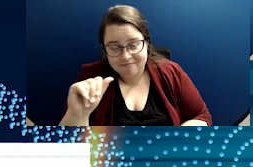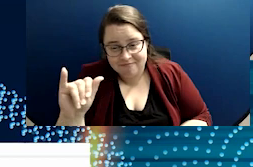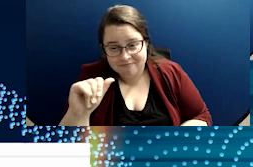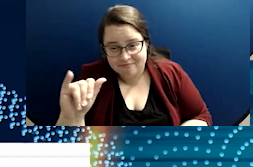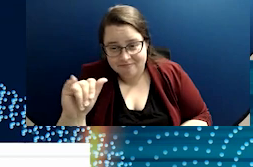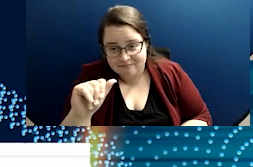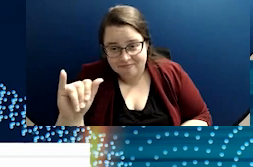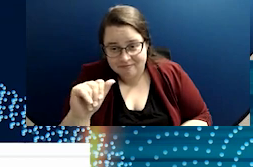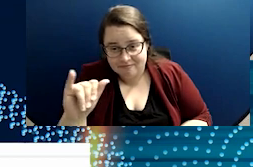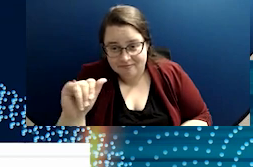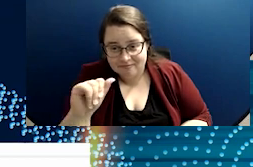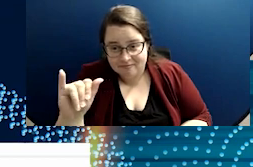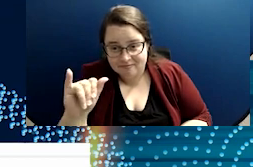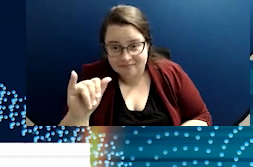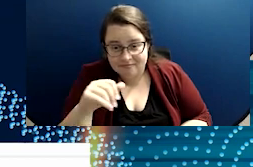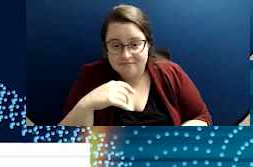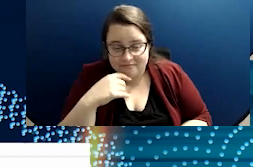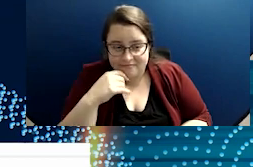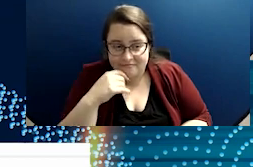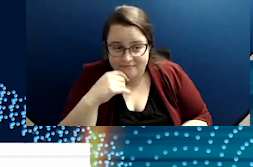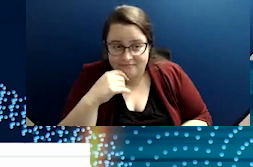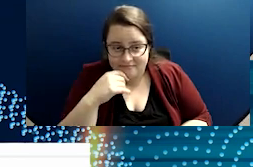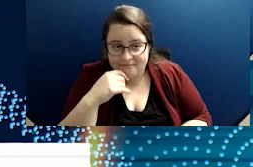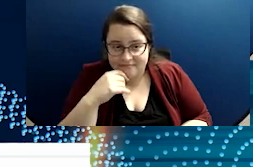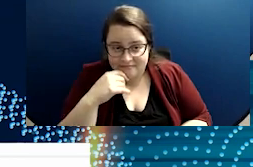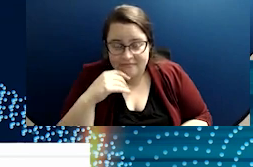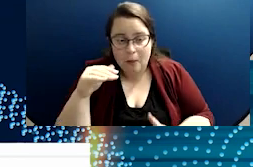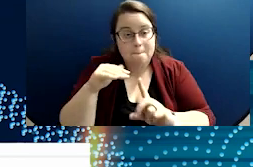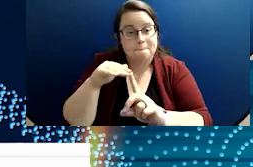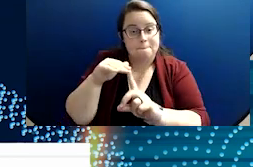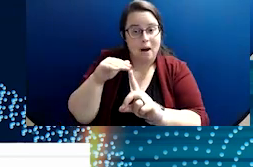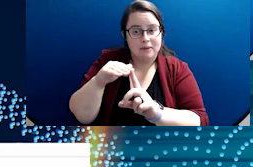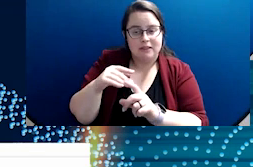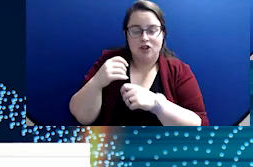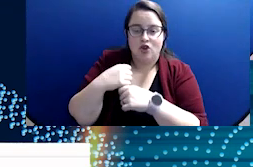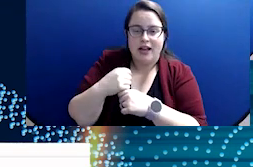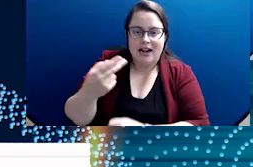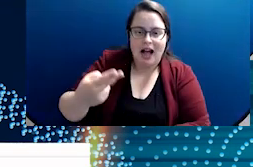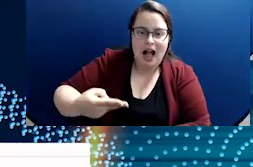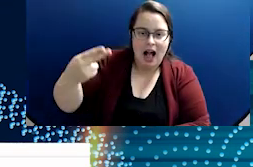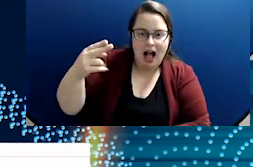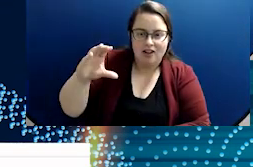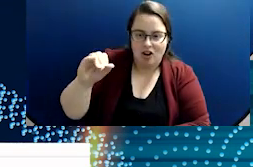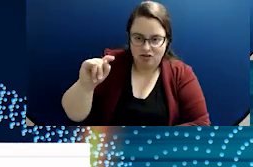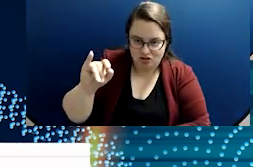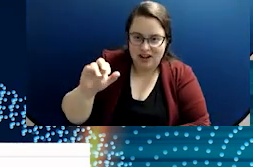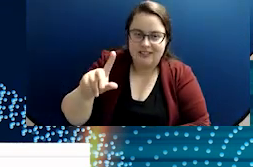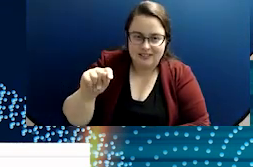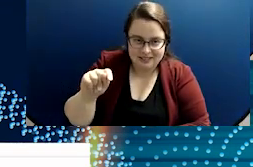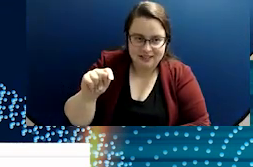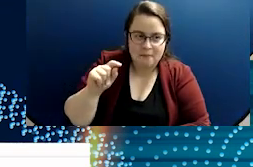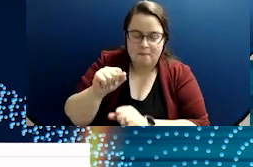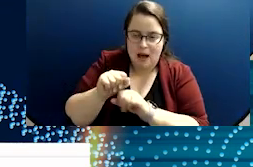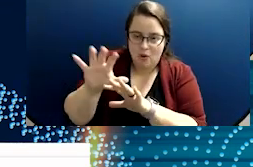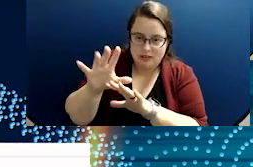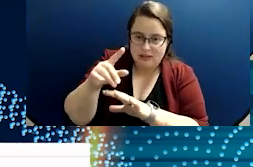by AI. Prompt that was used here was create a high contrast mountains that are black